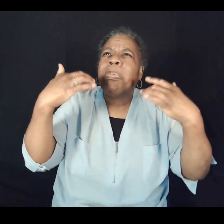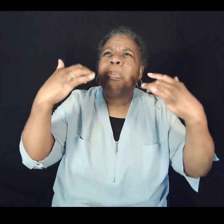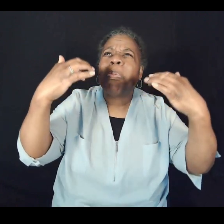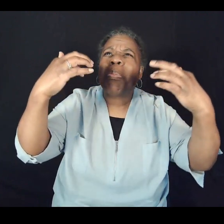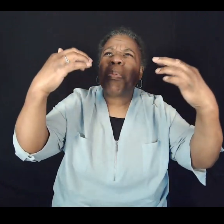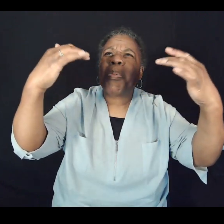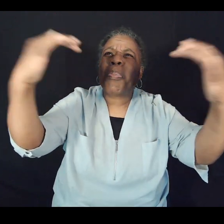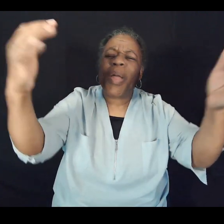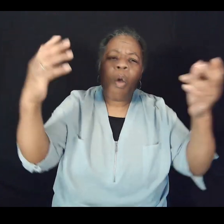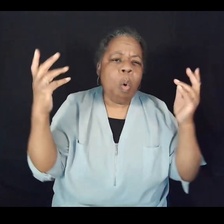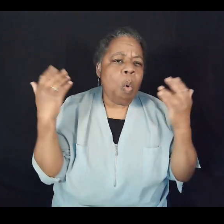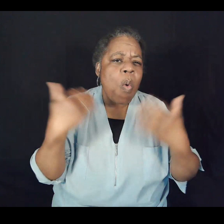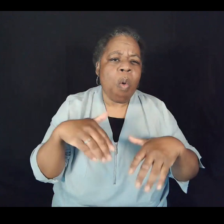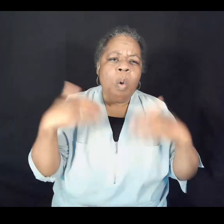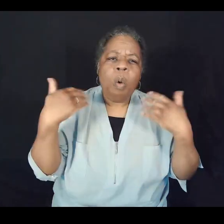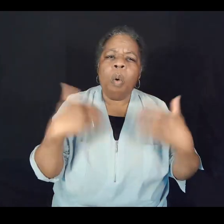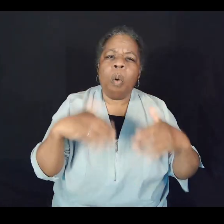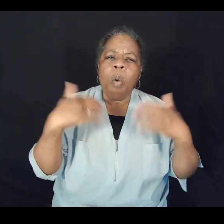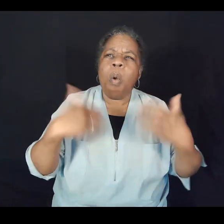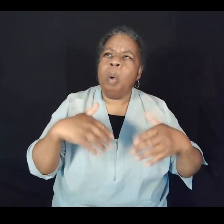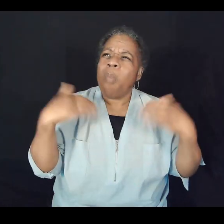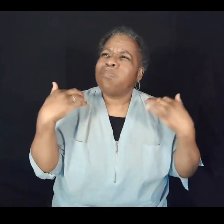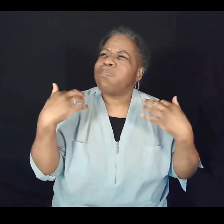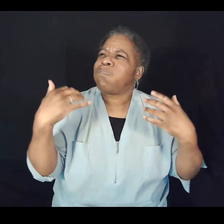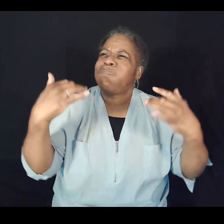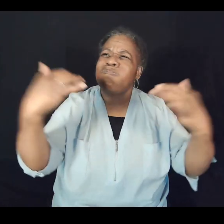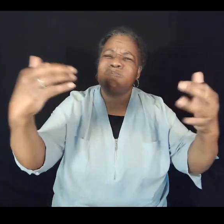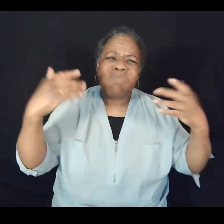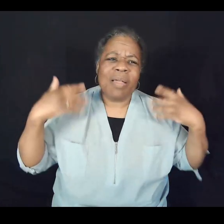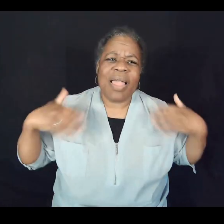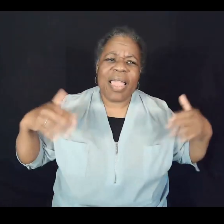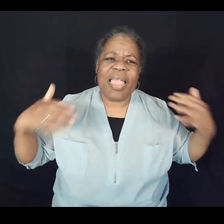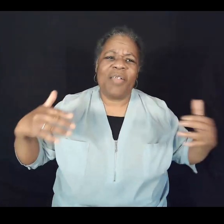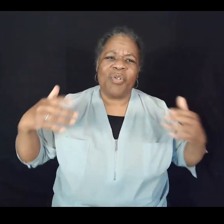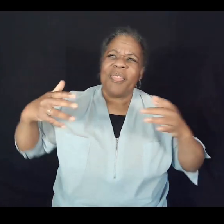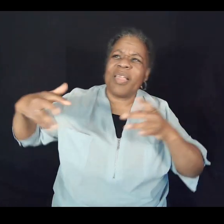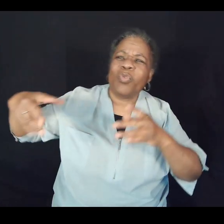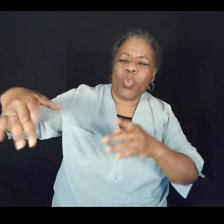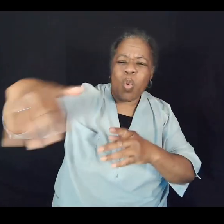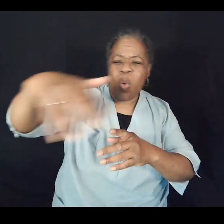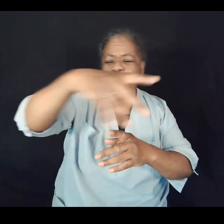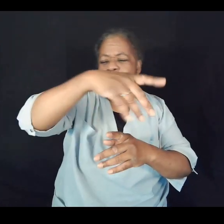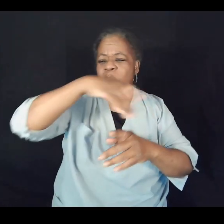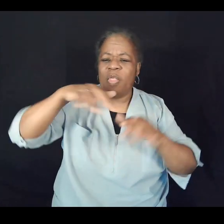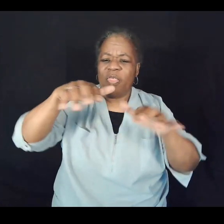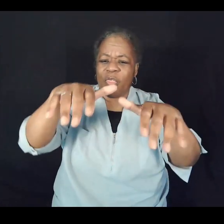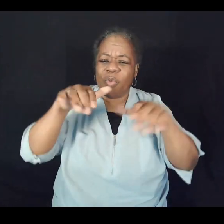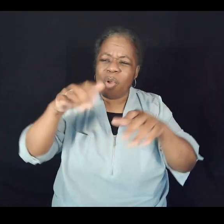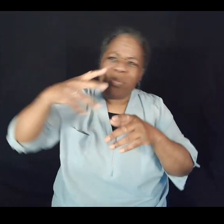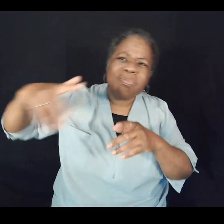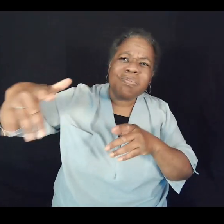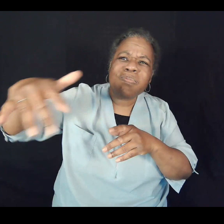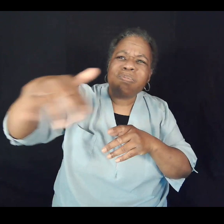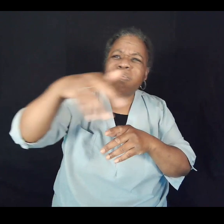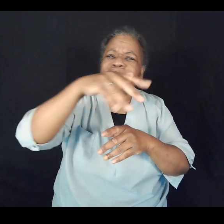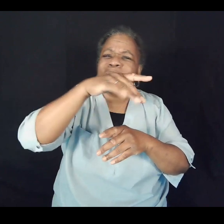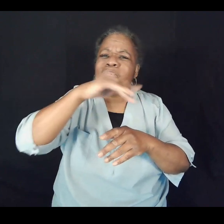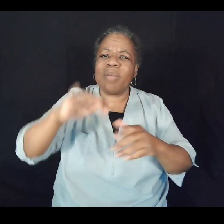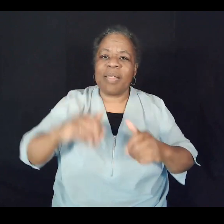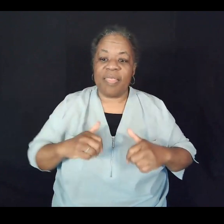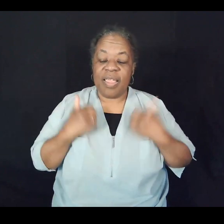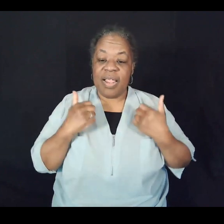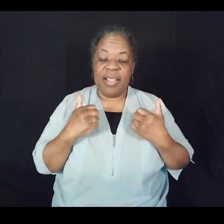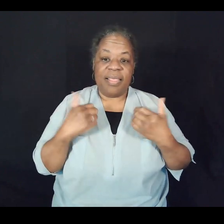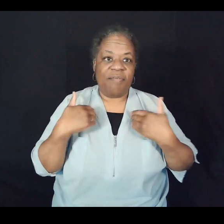and 10,000s times 10,000. And they encircled the throne and the living creatures and the elders, and in a